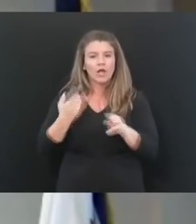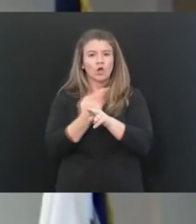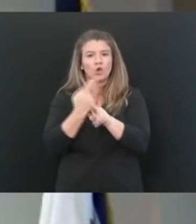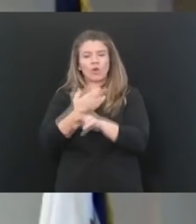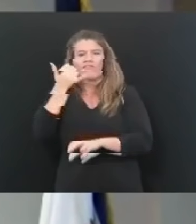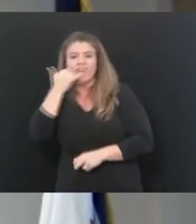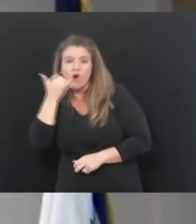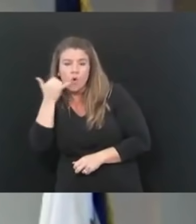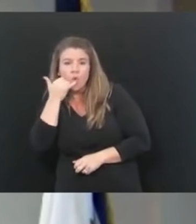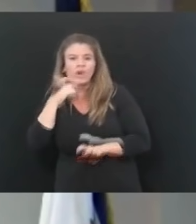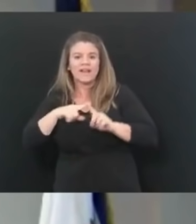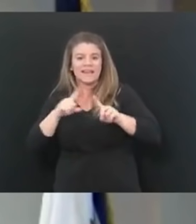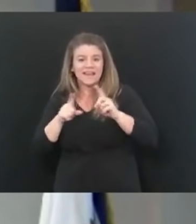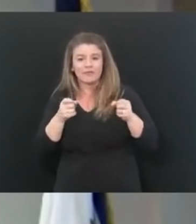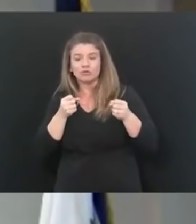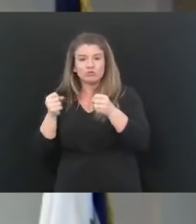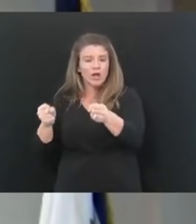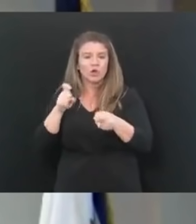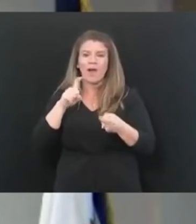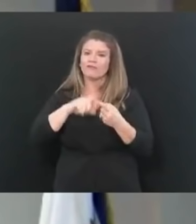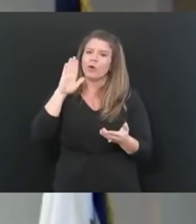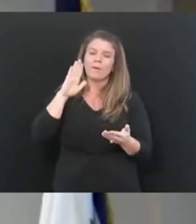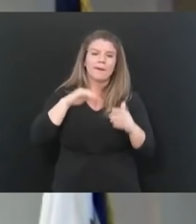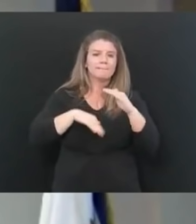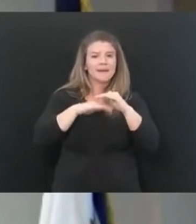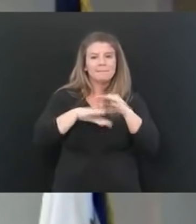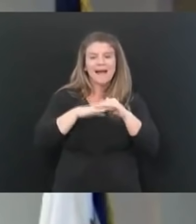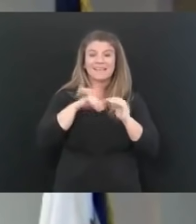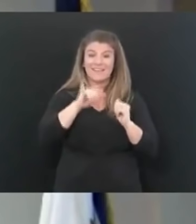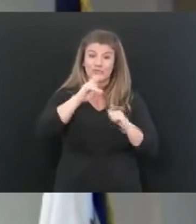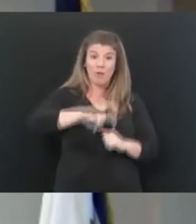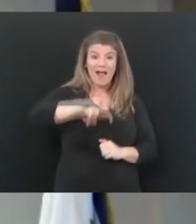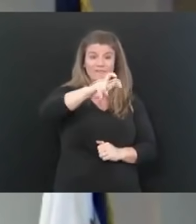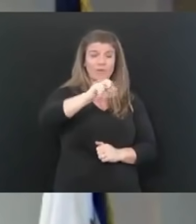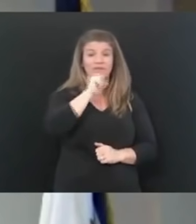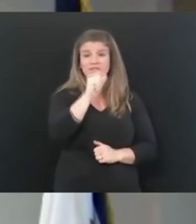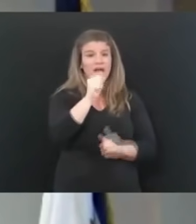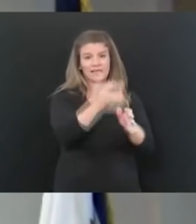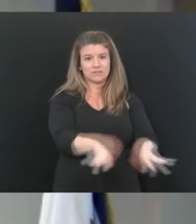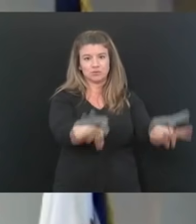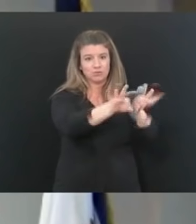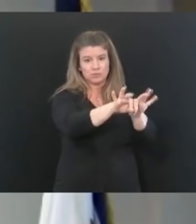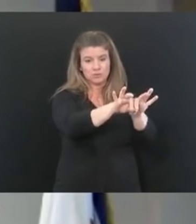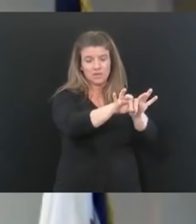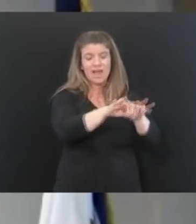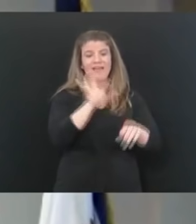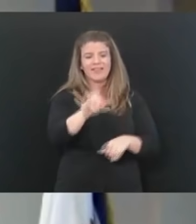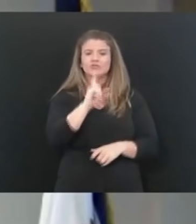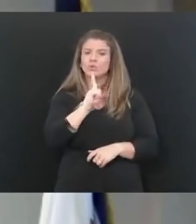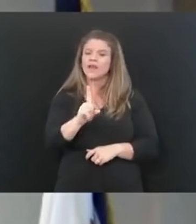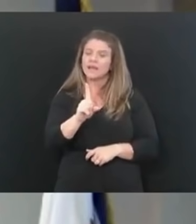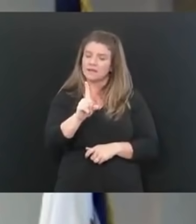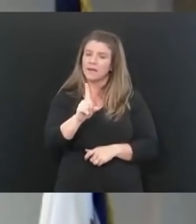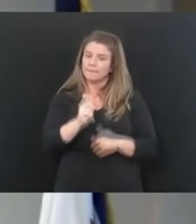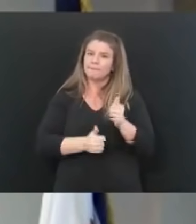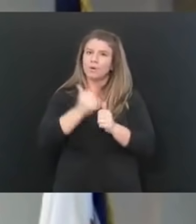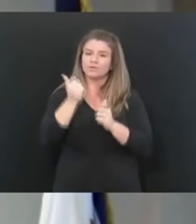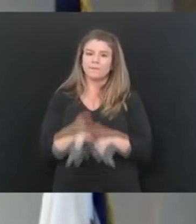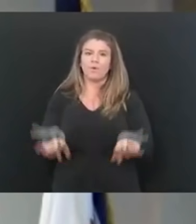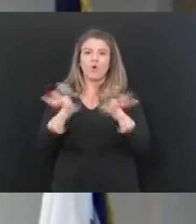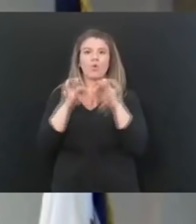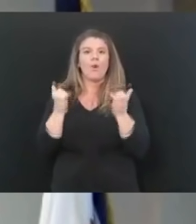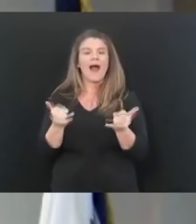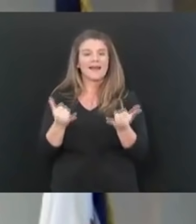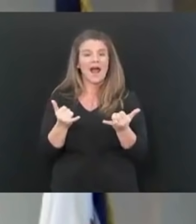distancing strategies, minimize non-essential travel. Those are really important to be doing at this time.